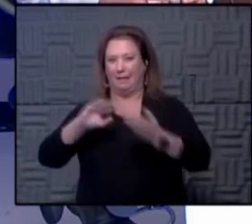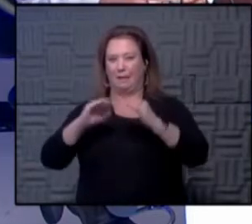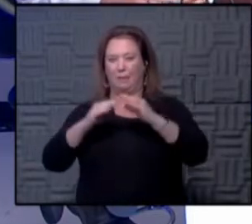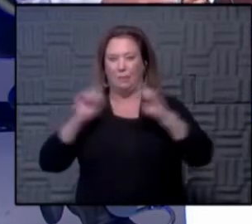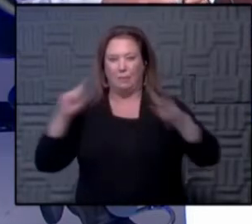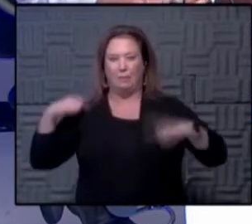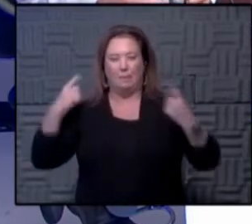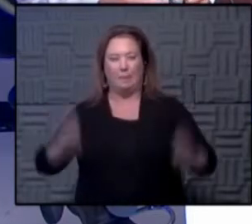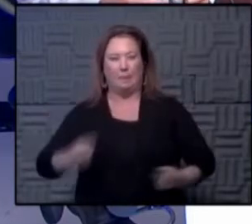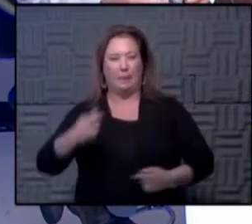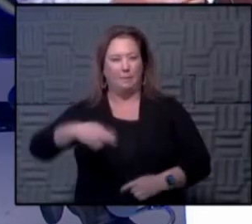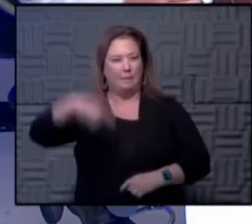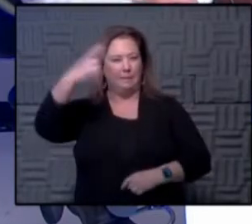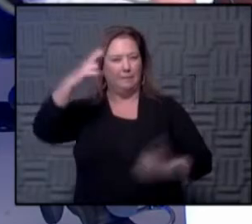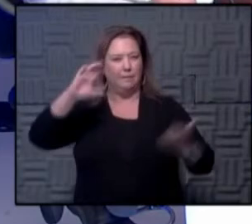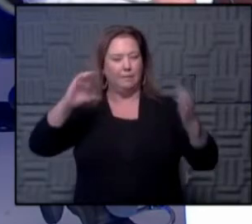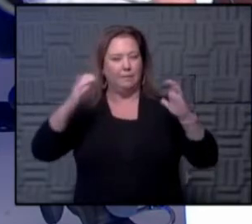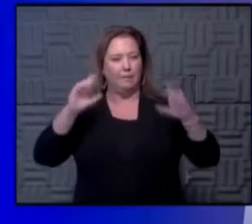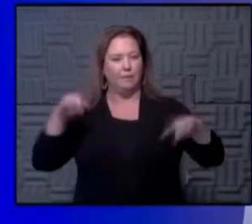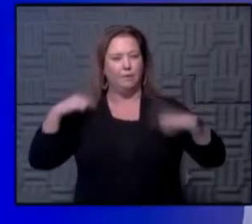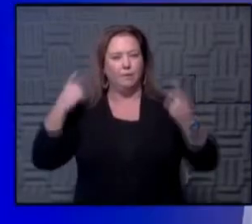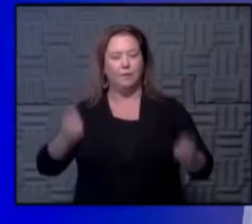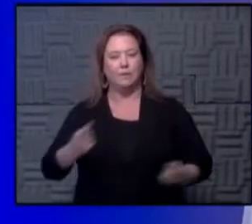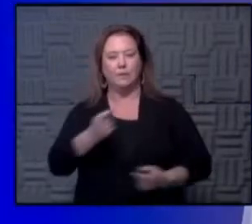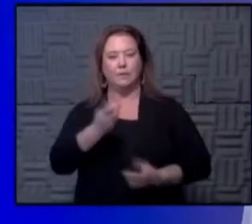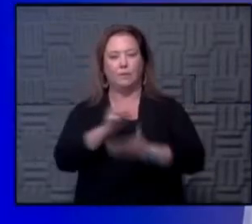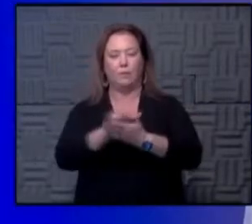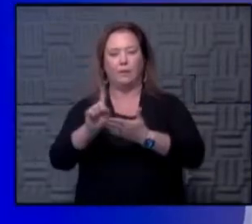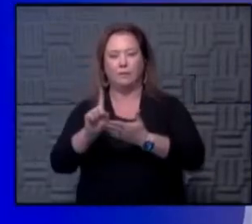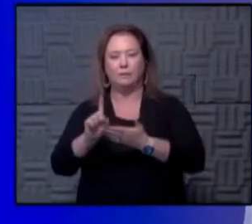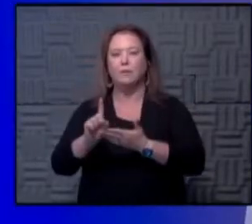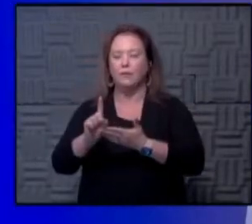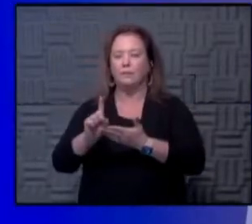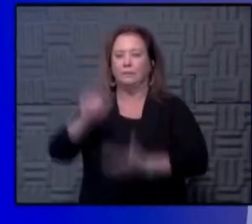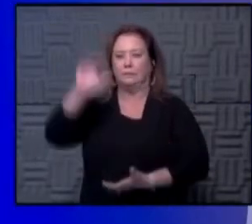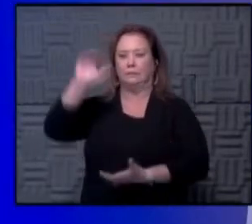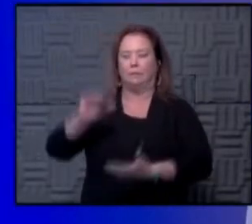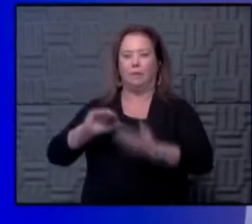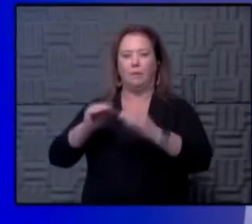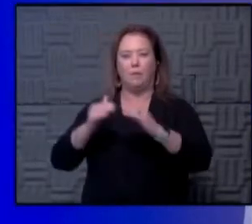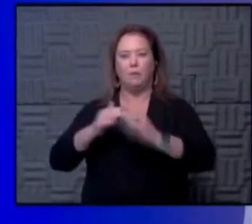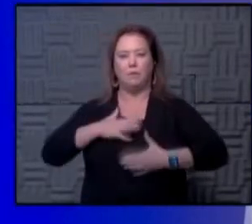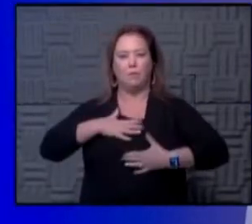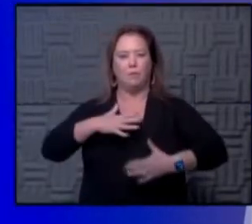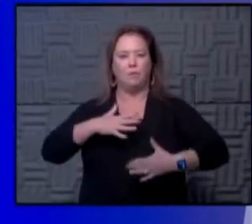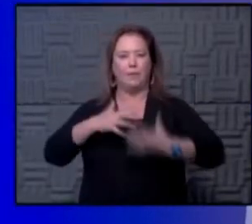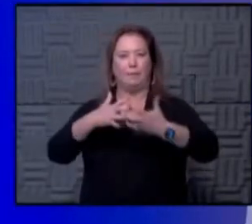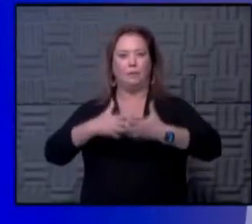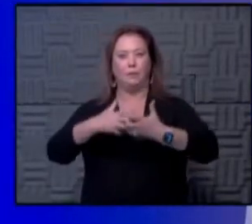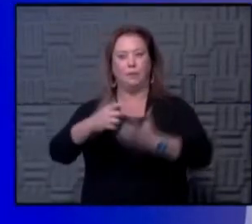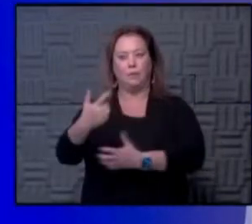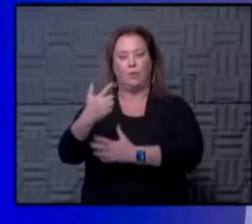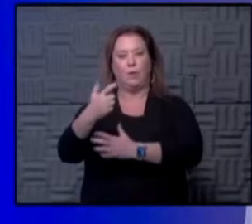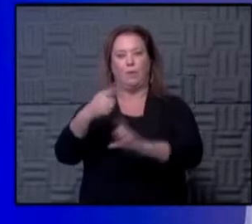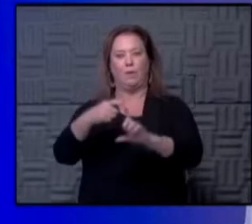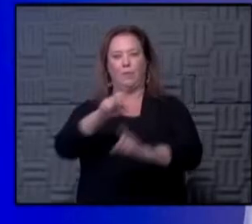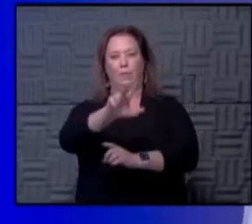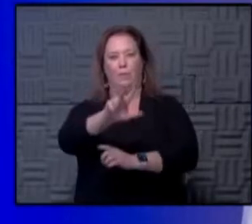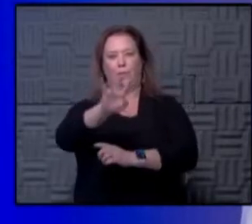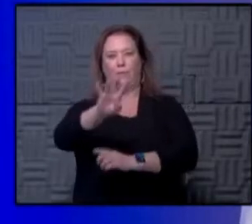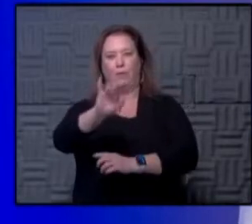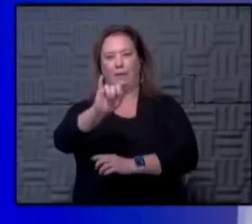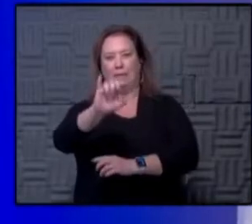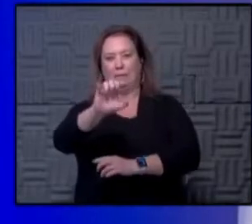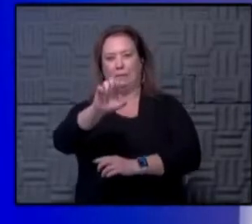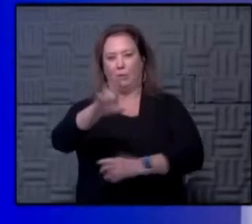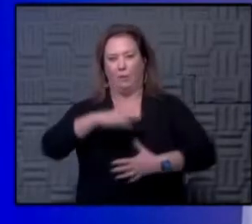these past few weeks. We've only had very small numbers or small proportions on the ventilator, but 21 of 34 patients in the